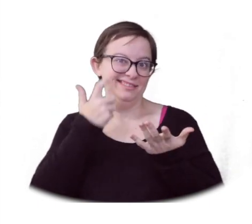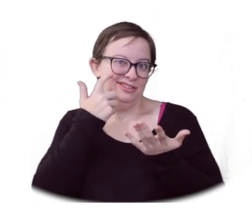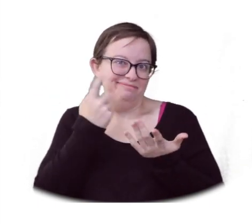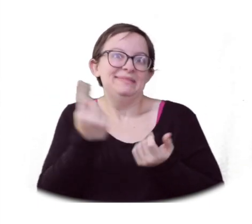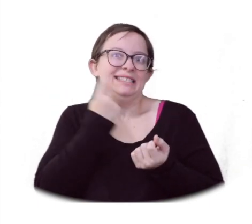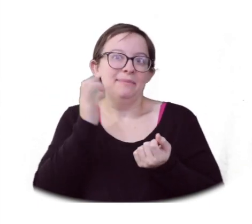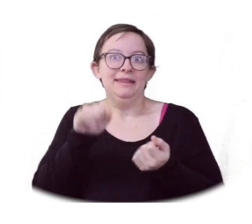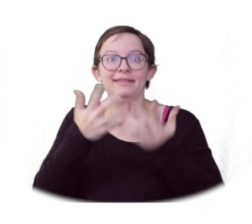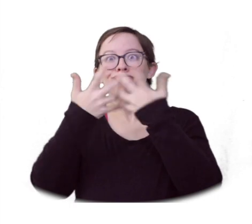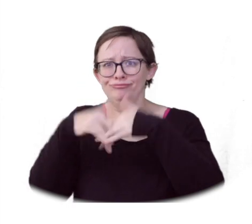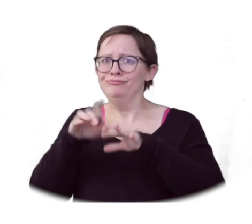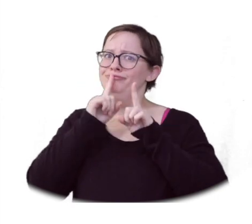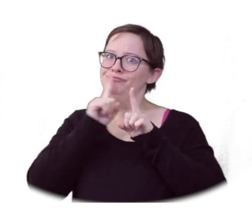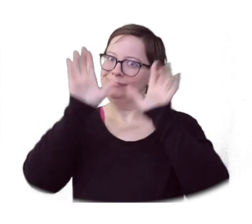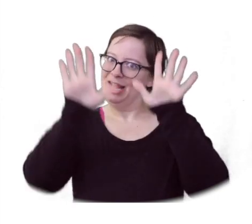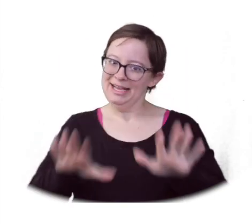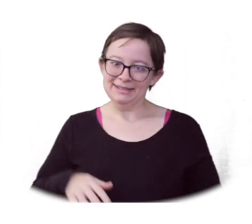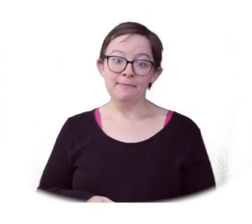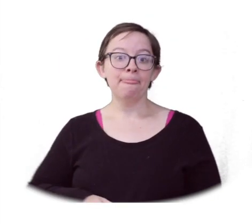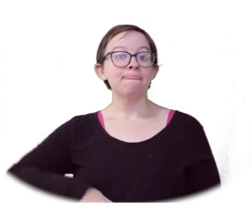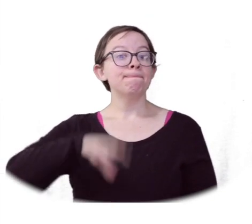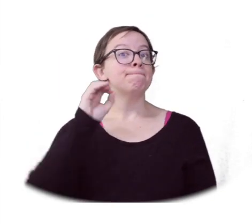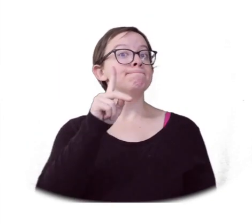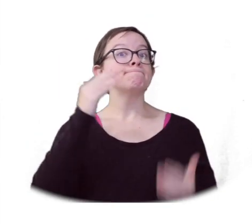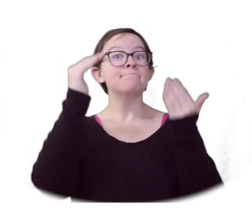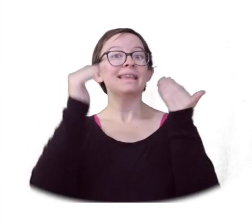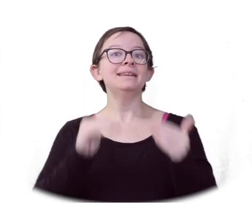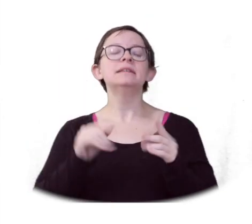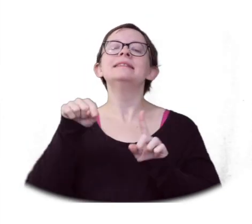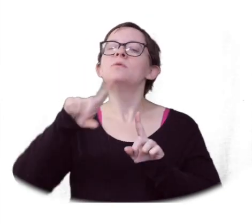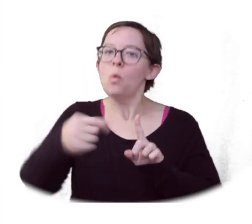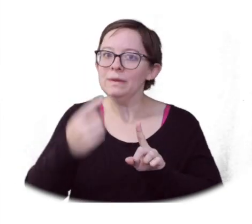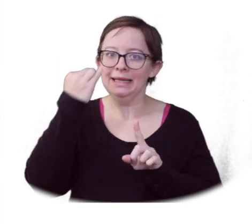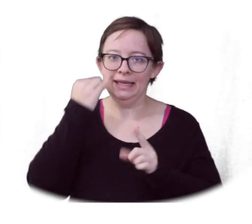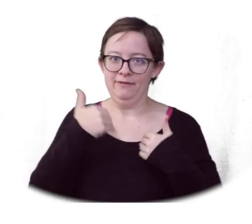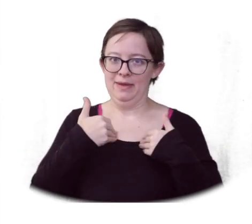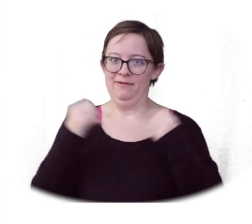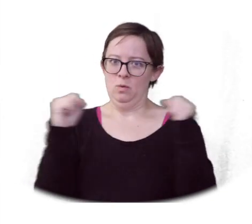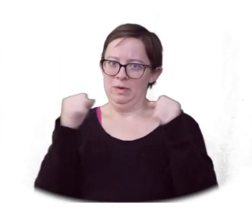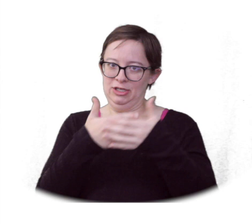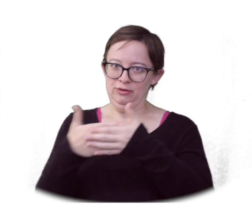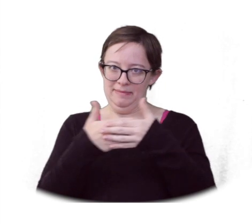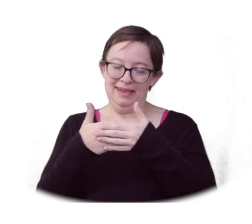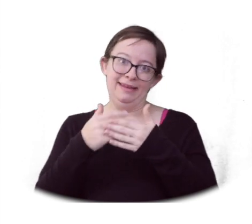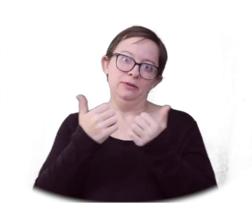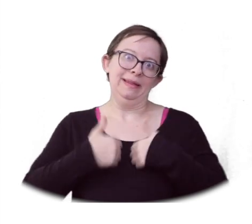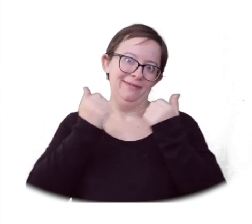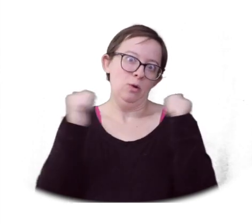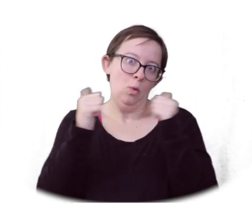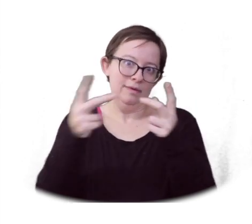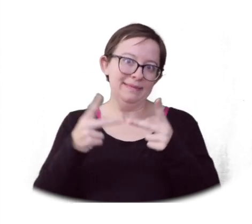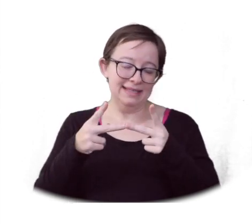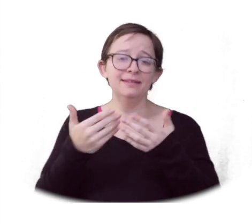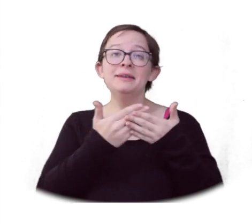That's just something that worked out really, really great for us. Okay, next item. This is only if you're going to have a winter baby and you live in